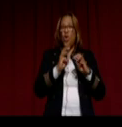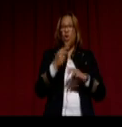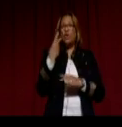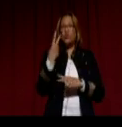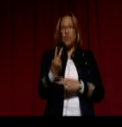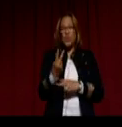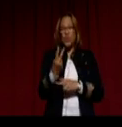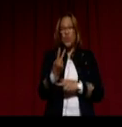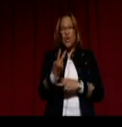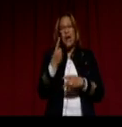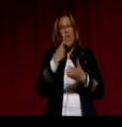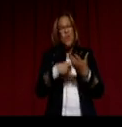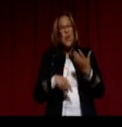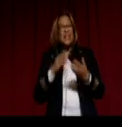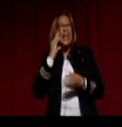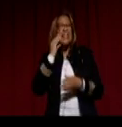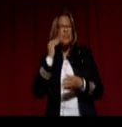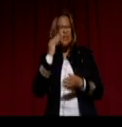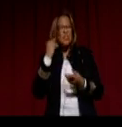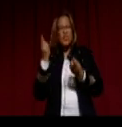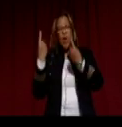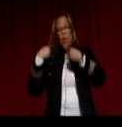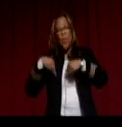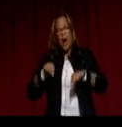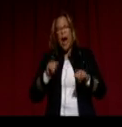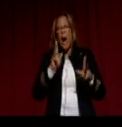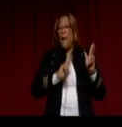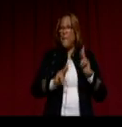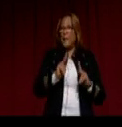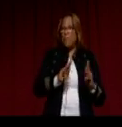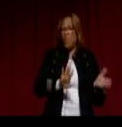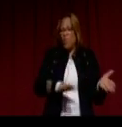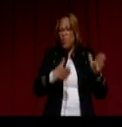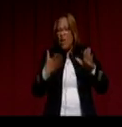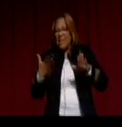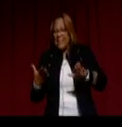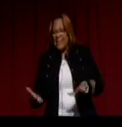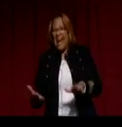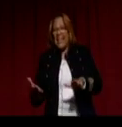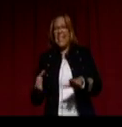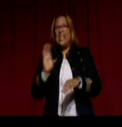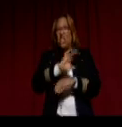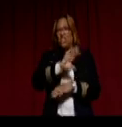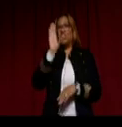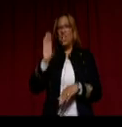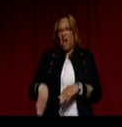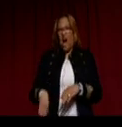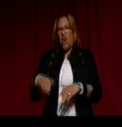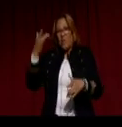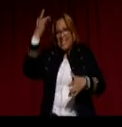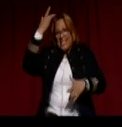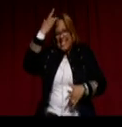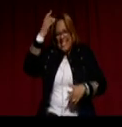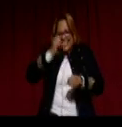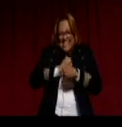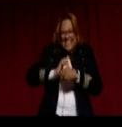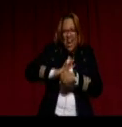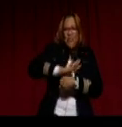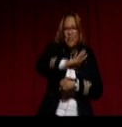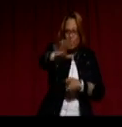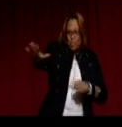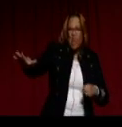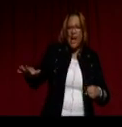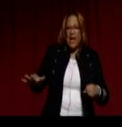what they went through when people were dying in Chicago because of that influenza epidemic. They remembered very